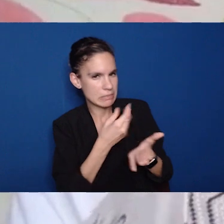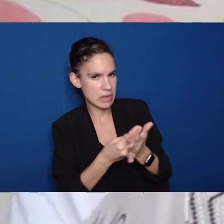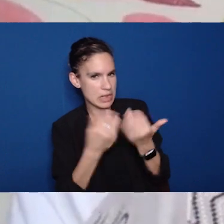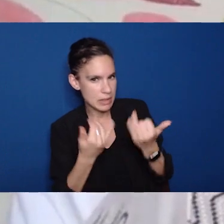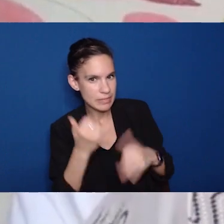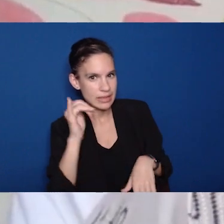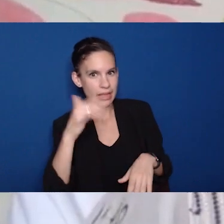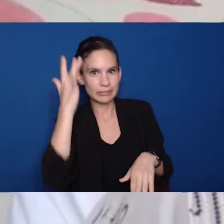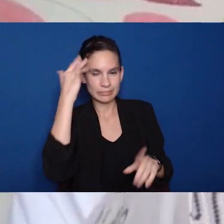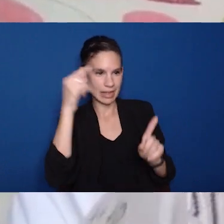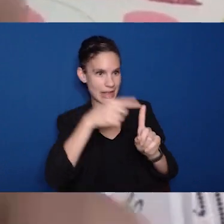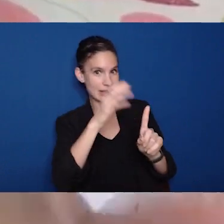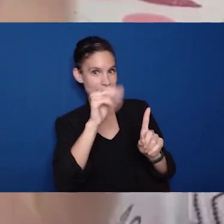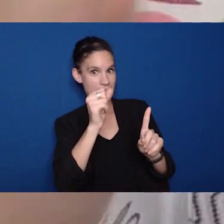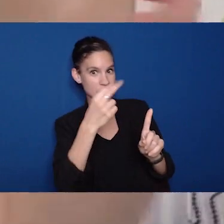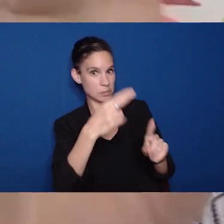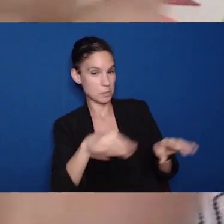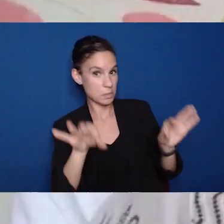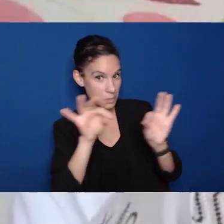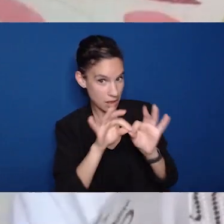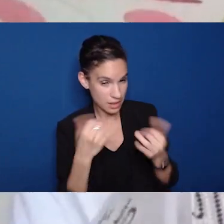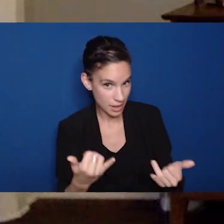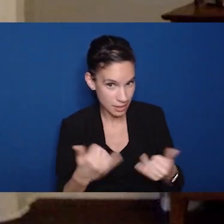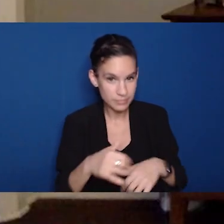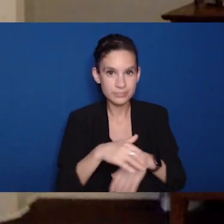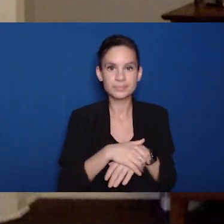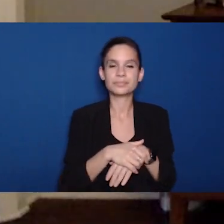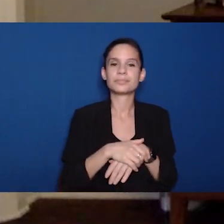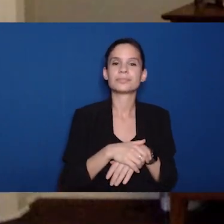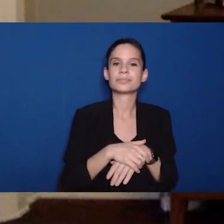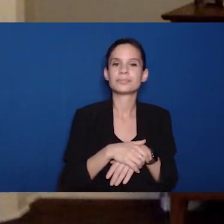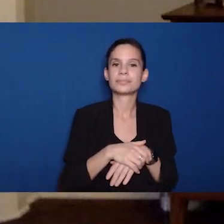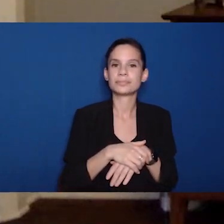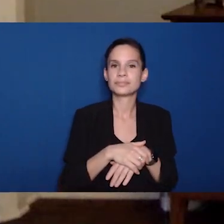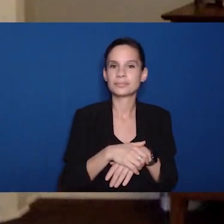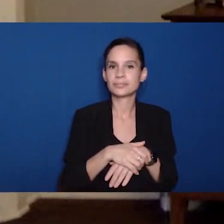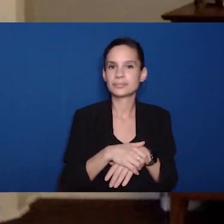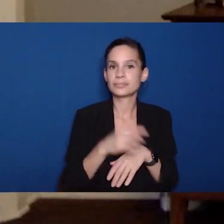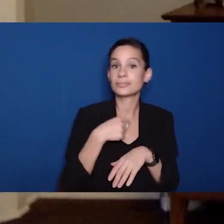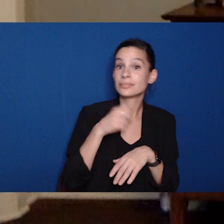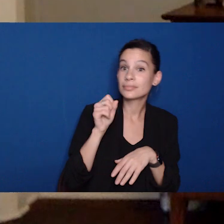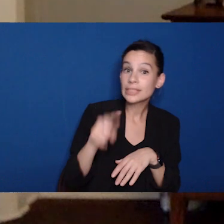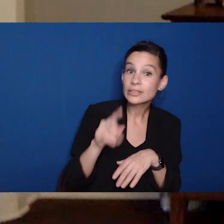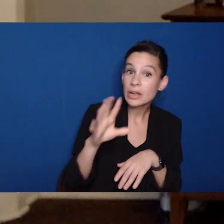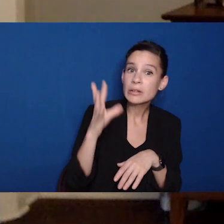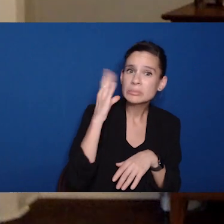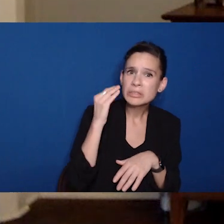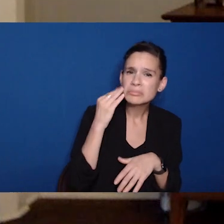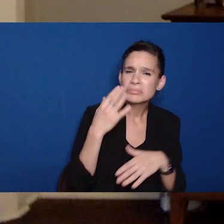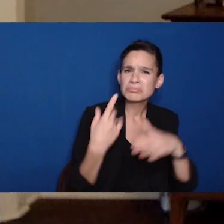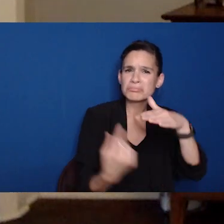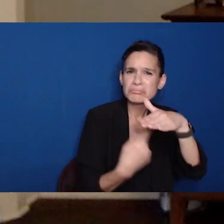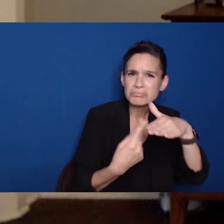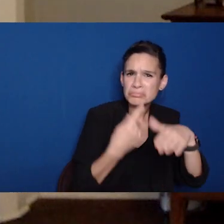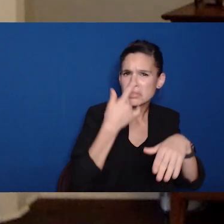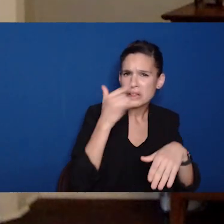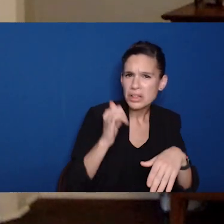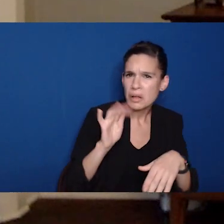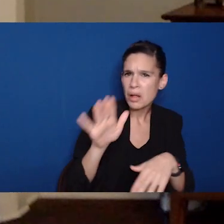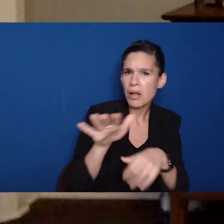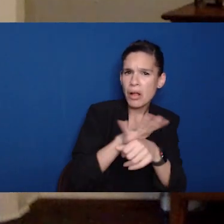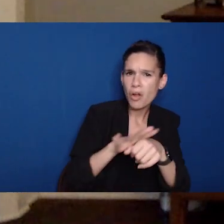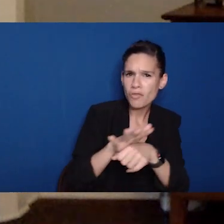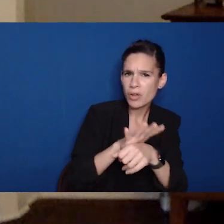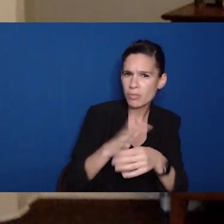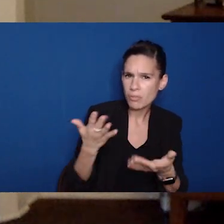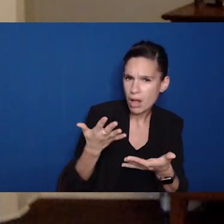generate revenue, which is why cash flow is important. I've been asking everybody what their current experience is, like their level of quarantine and things like that.